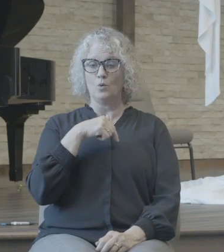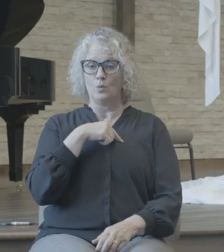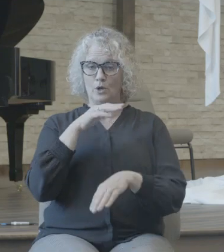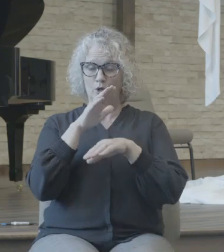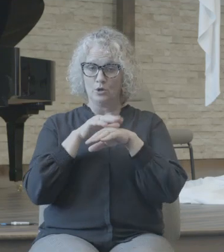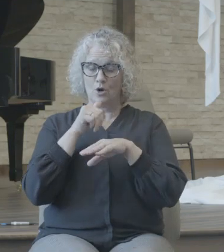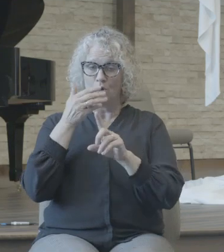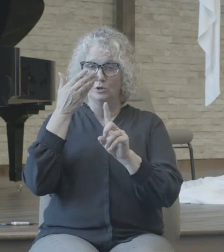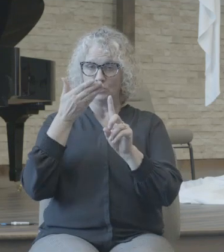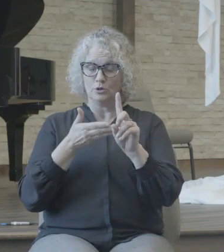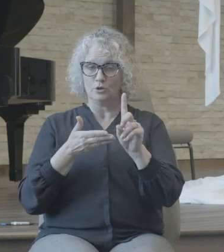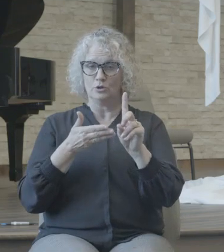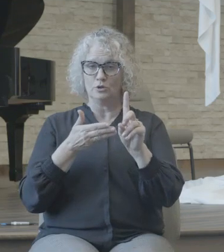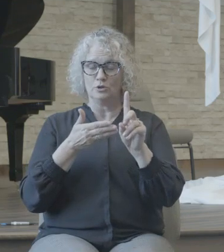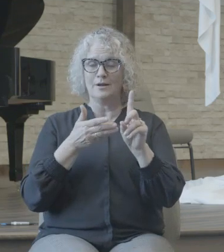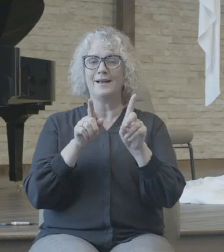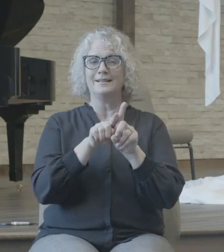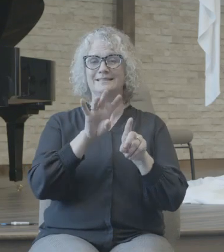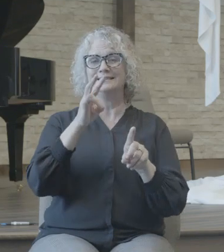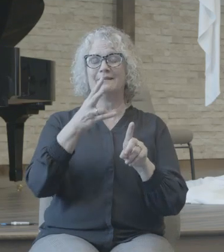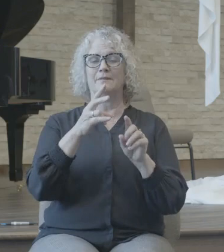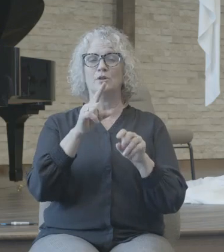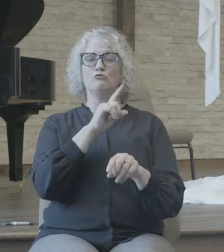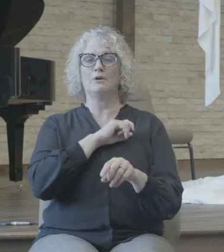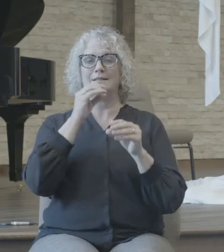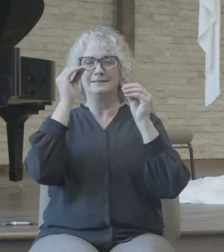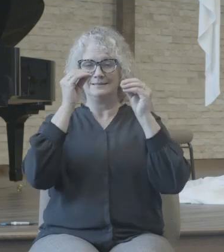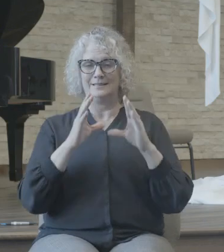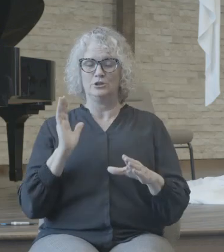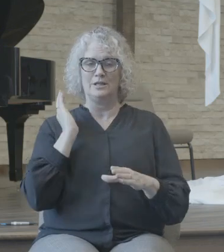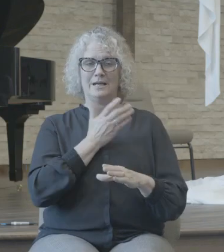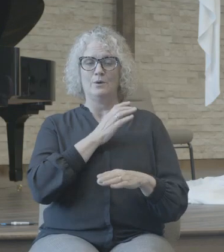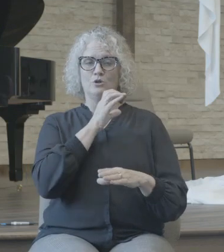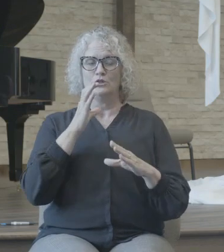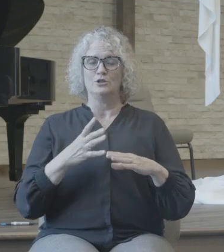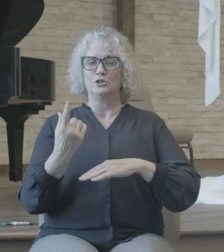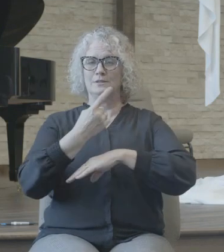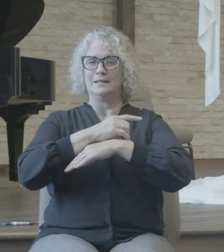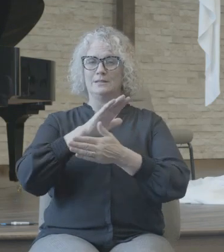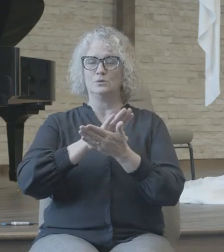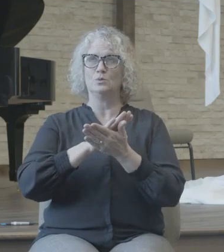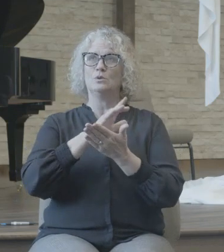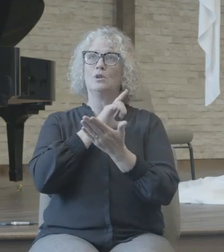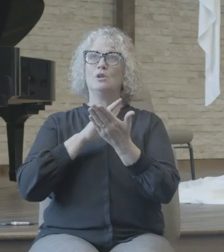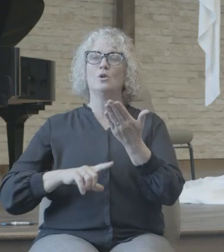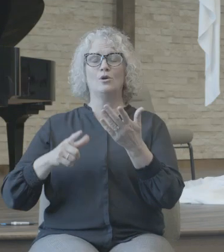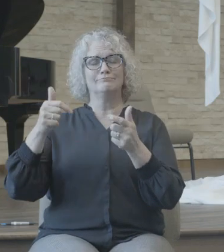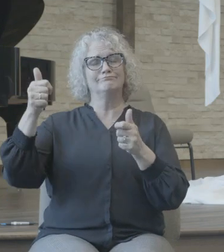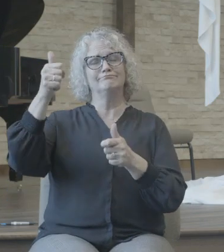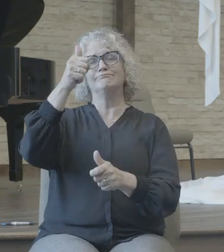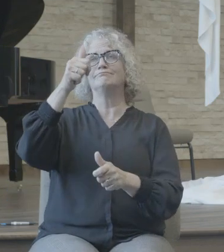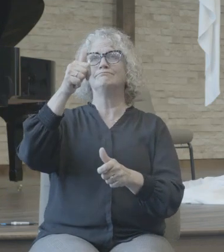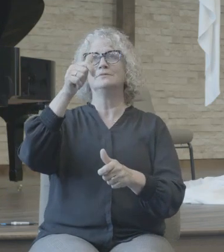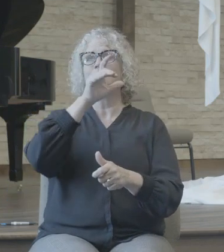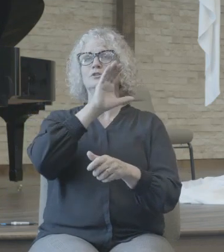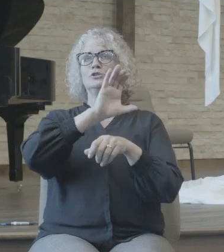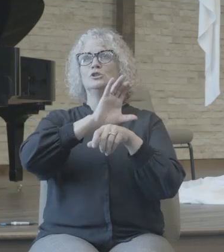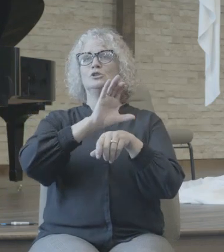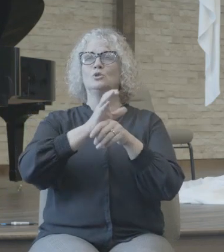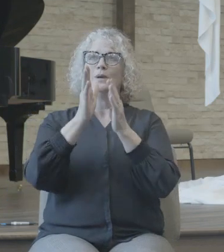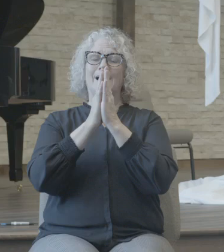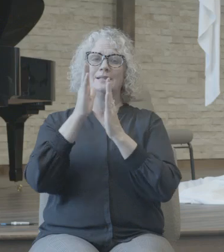seventh grade teacher in our Christian day school. Lord, you are the Lord of the church, and we ask that you would be with